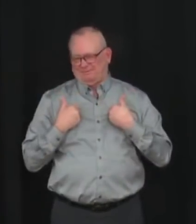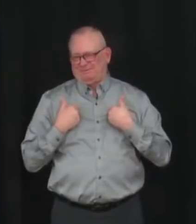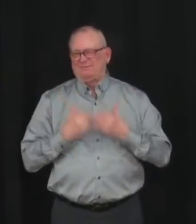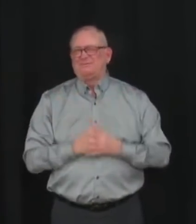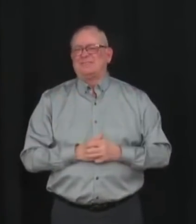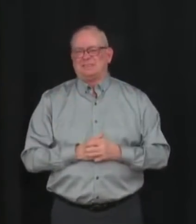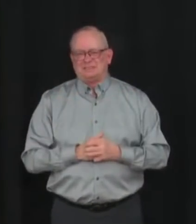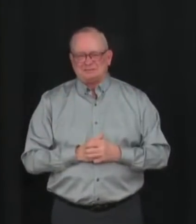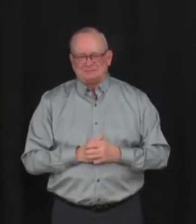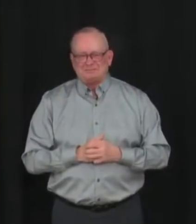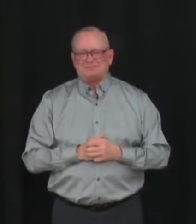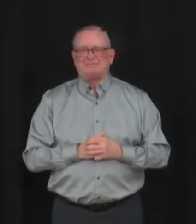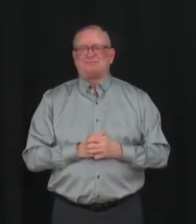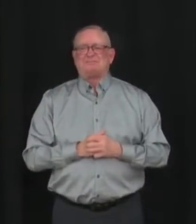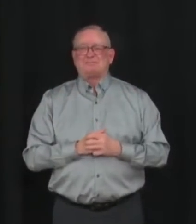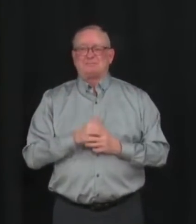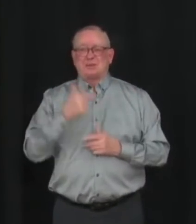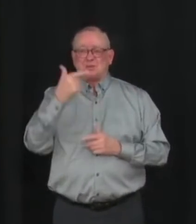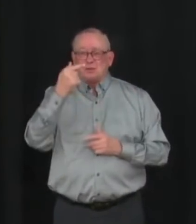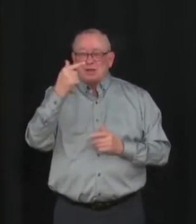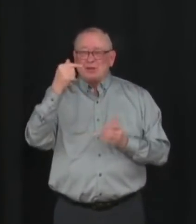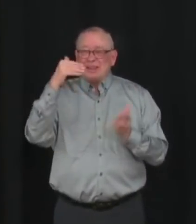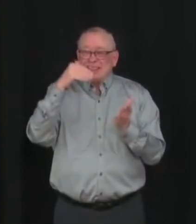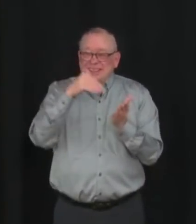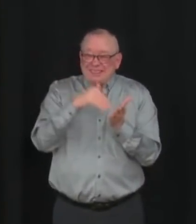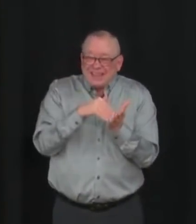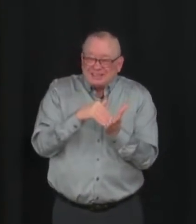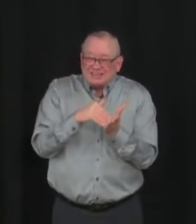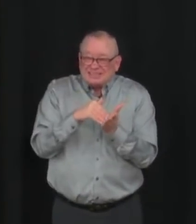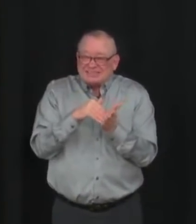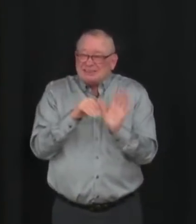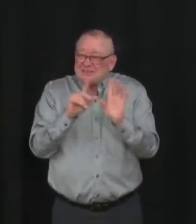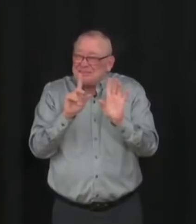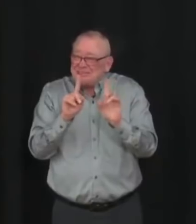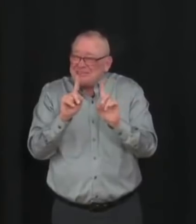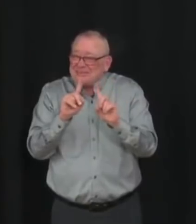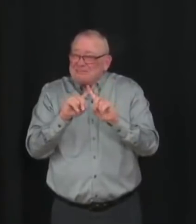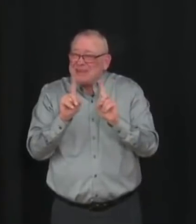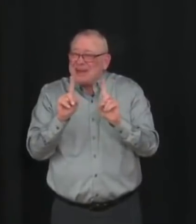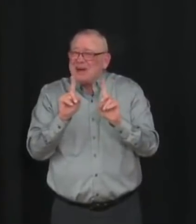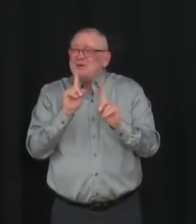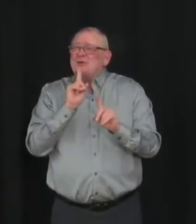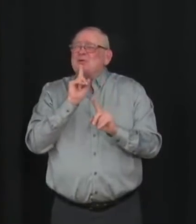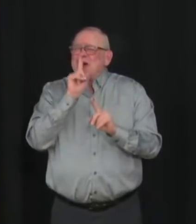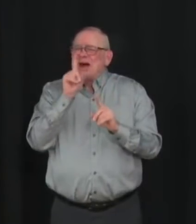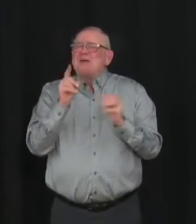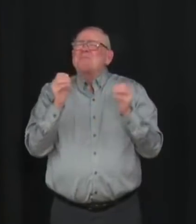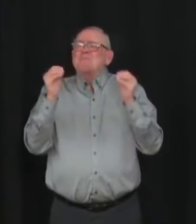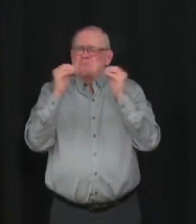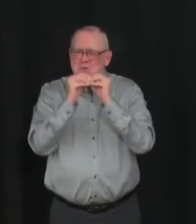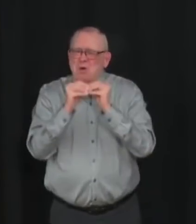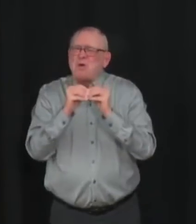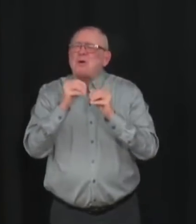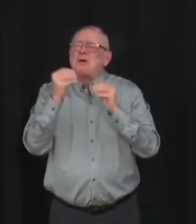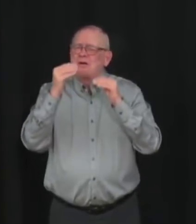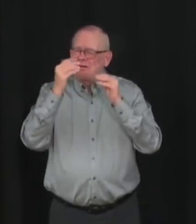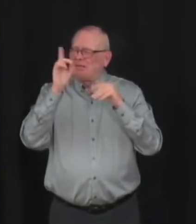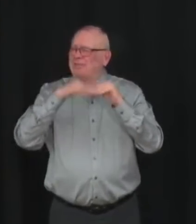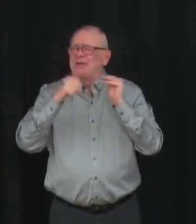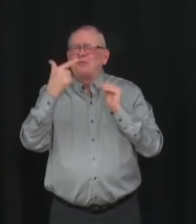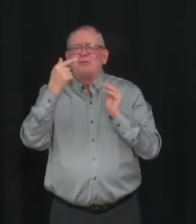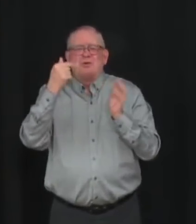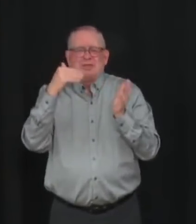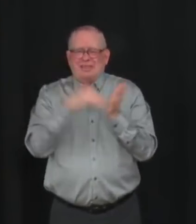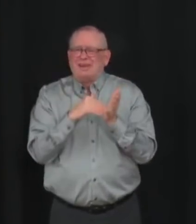pandemic, the total number of new and active cases in the province is greater than those figures, and this has been further changed by our